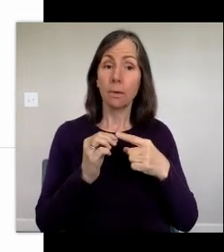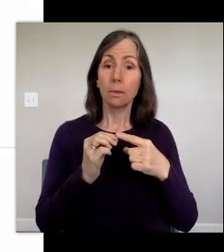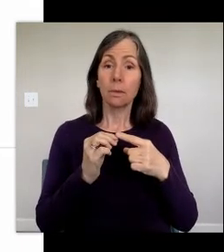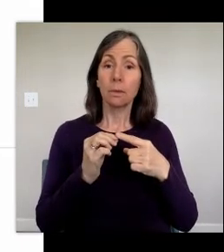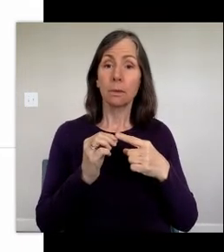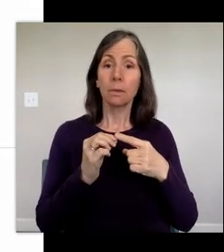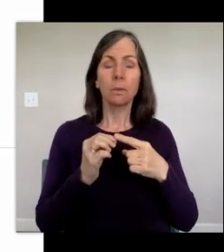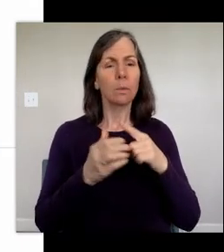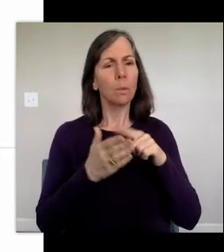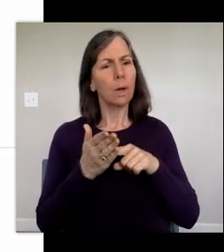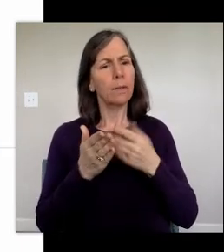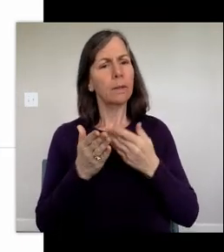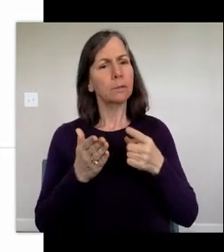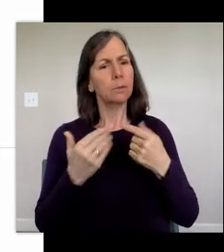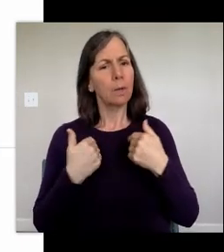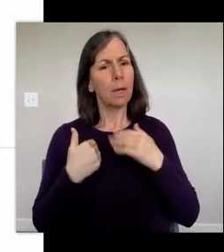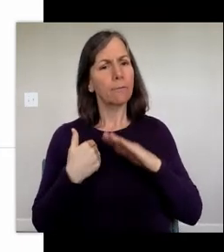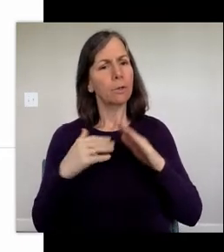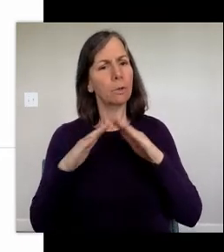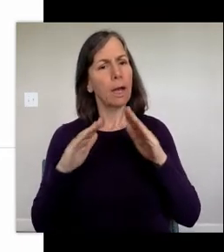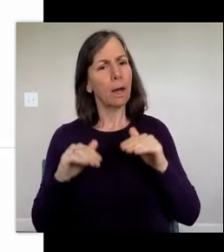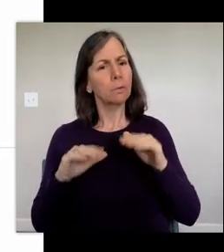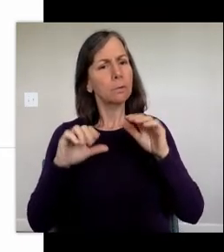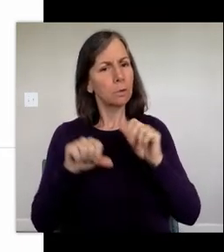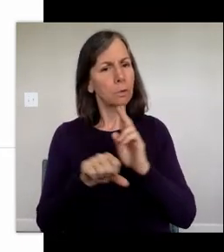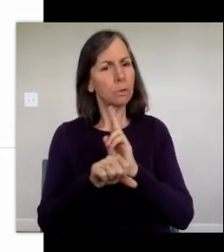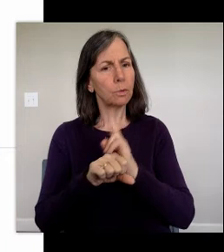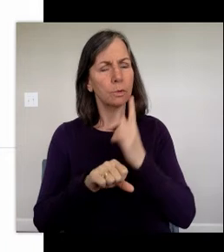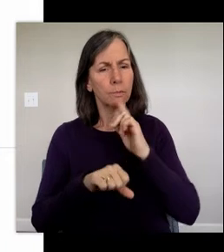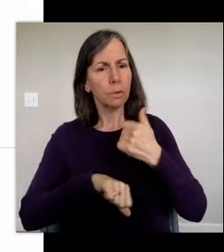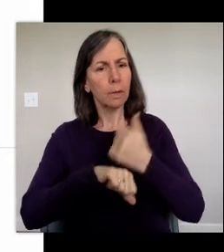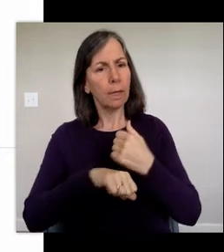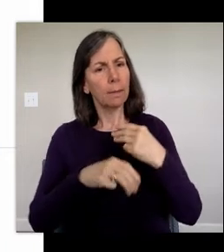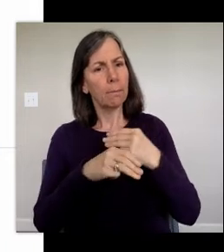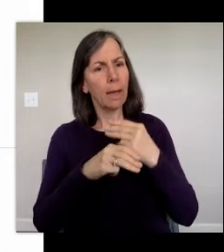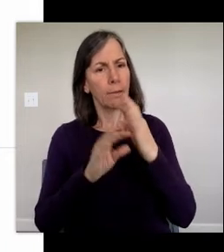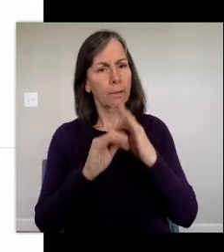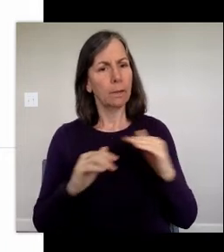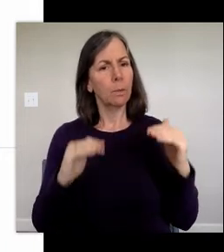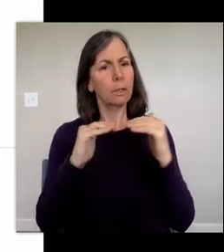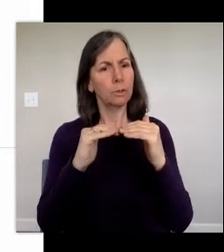what objects do you have at your house that you could use to create a math equation?